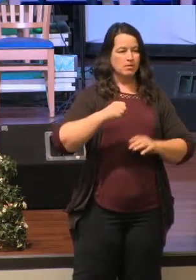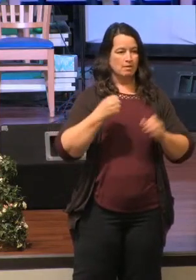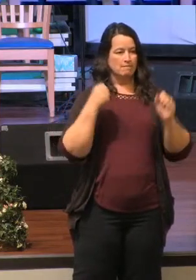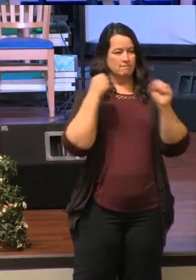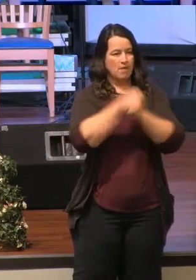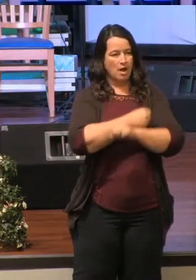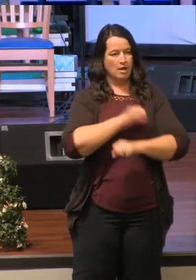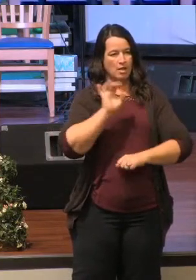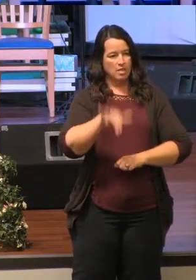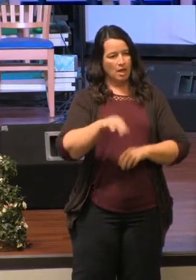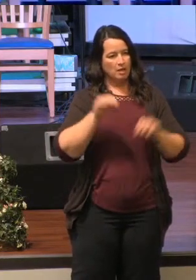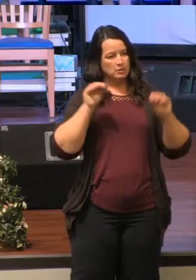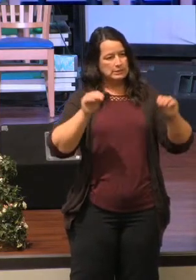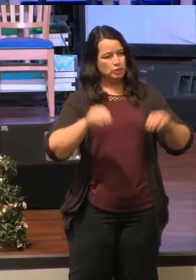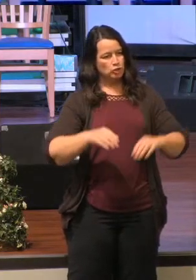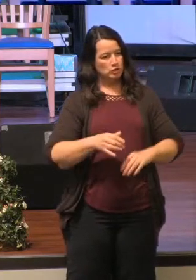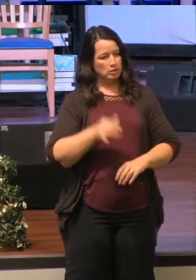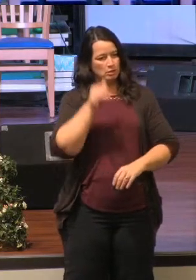ridiculous teaching. And so